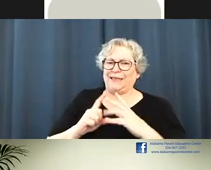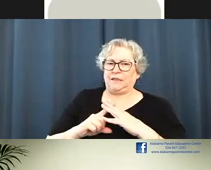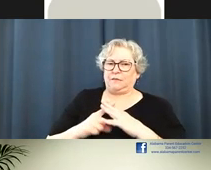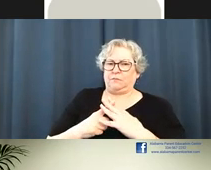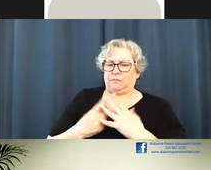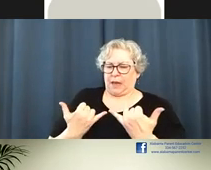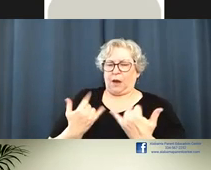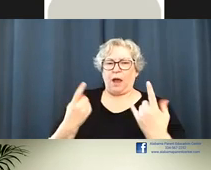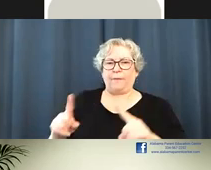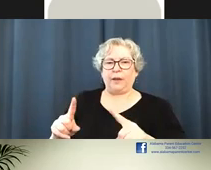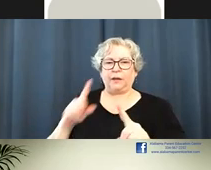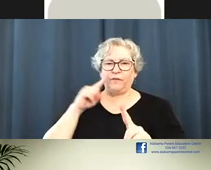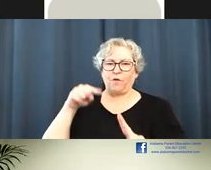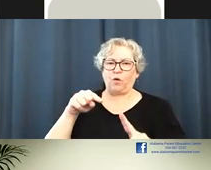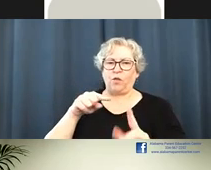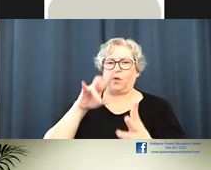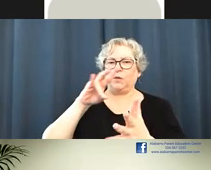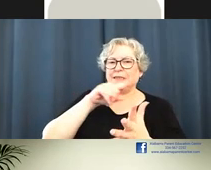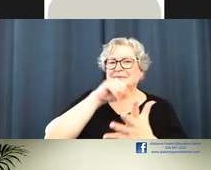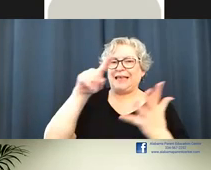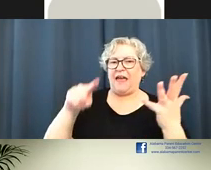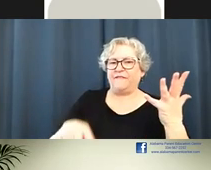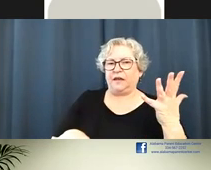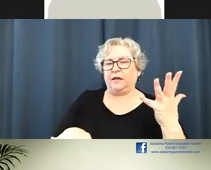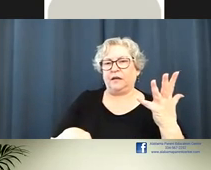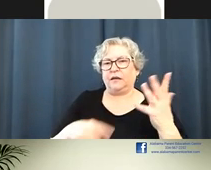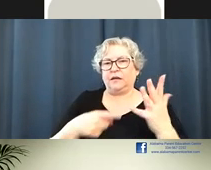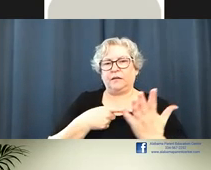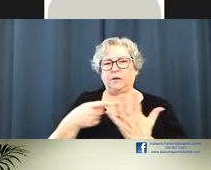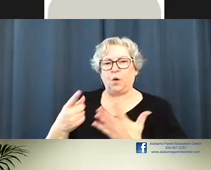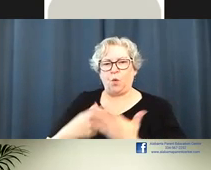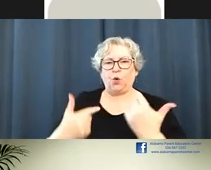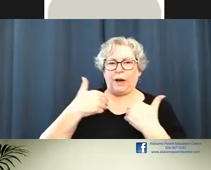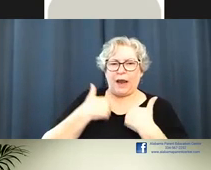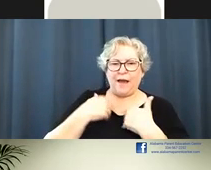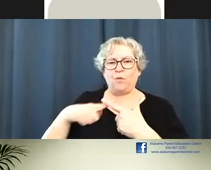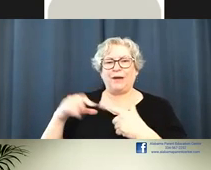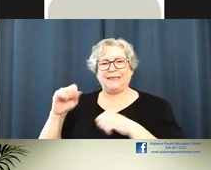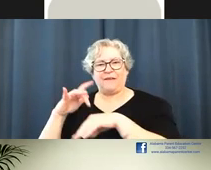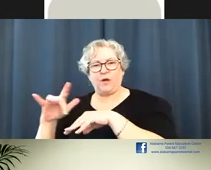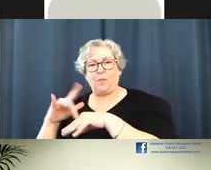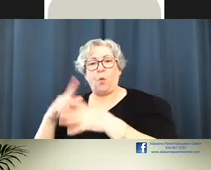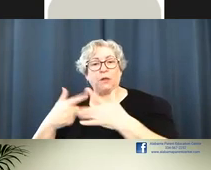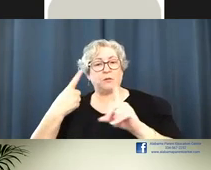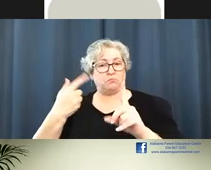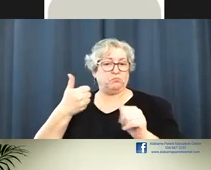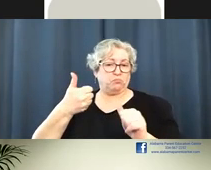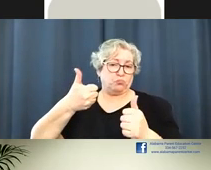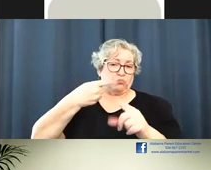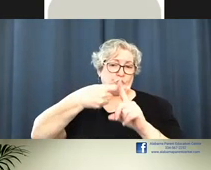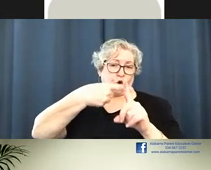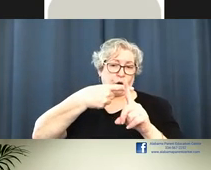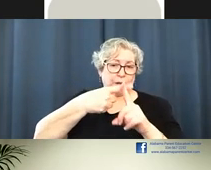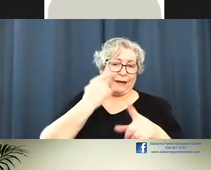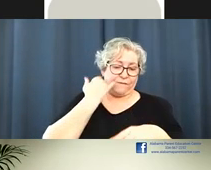with focus around those seven areas. What do we have? What's available? What's good if it's available?